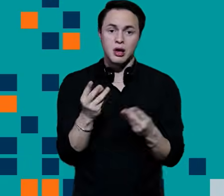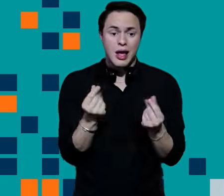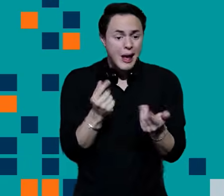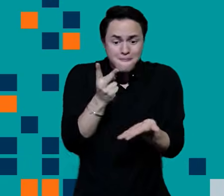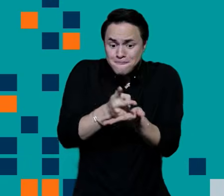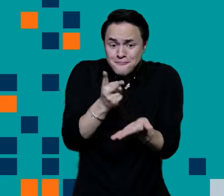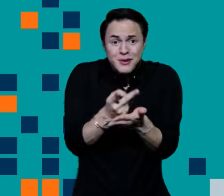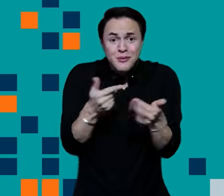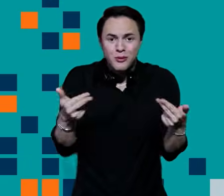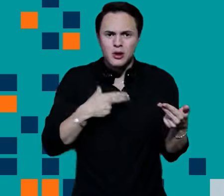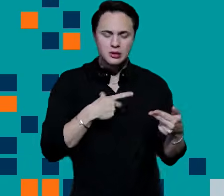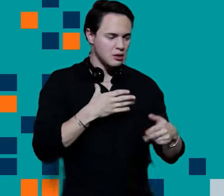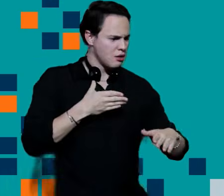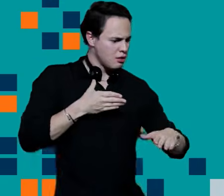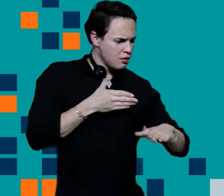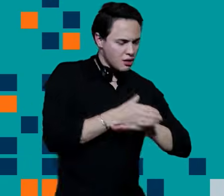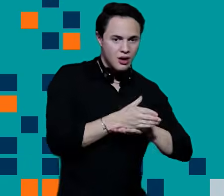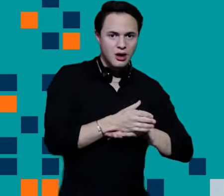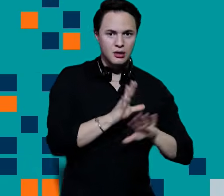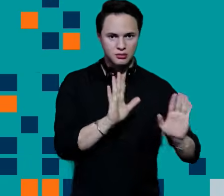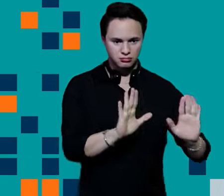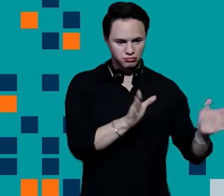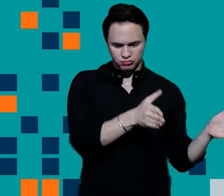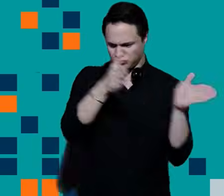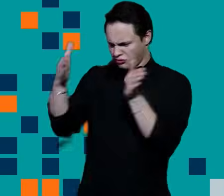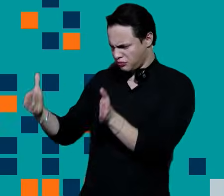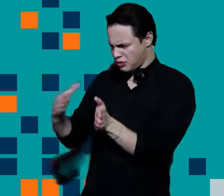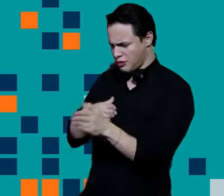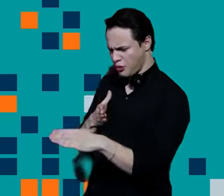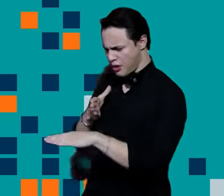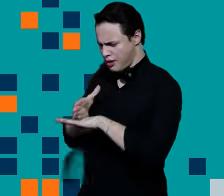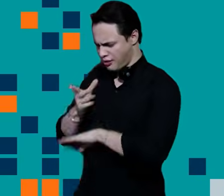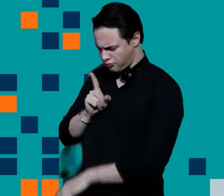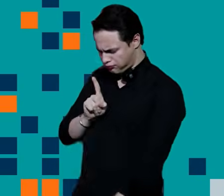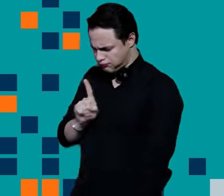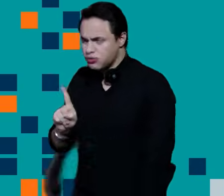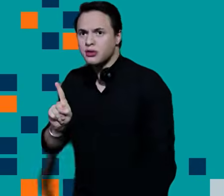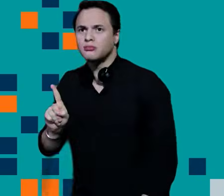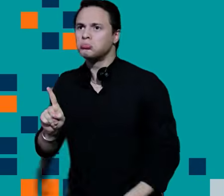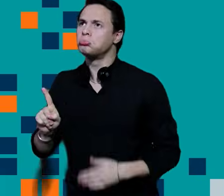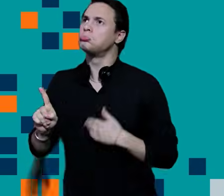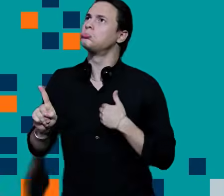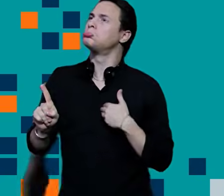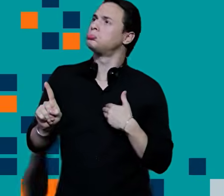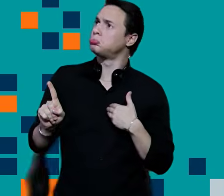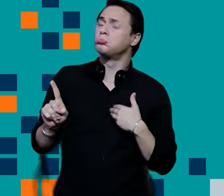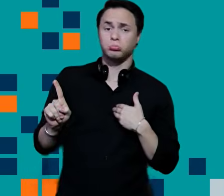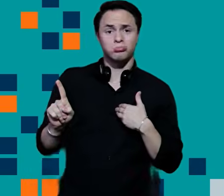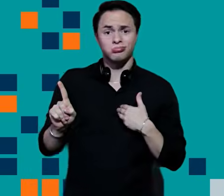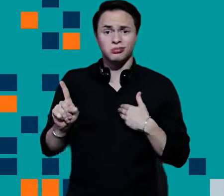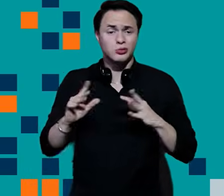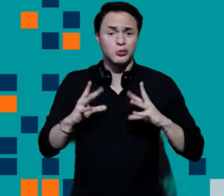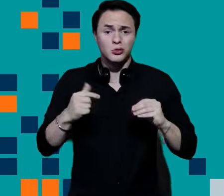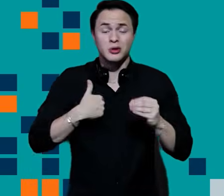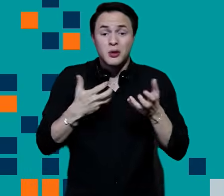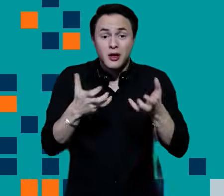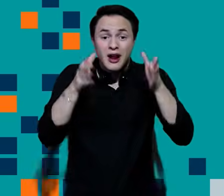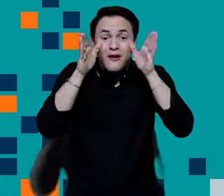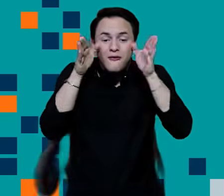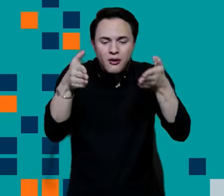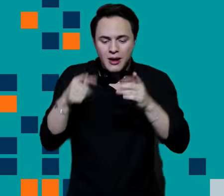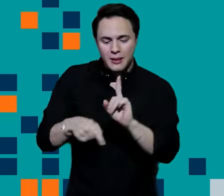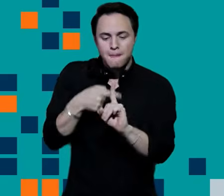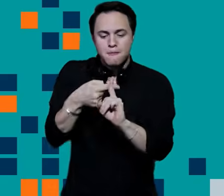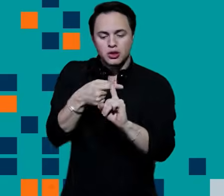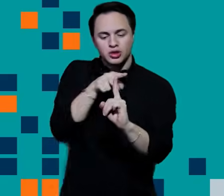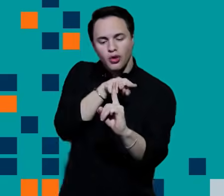thing when you go to a museum to look at crystals or dinosaur bones. All I want to do is focus on the positive